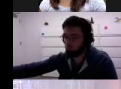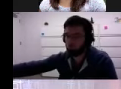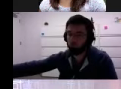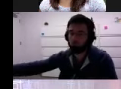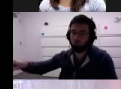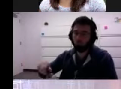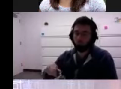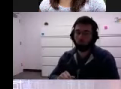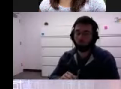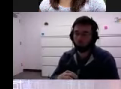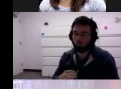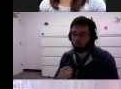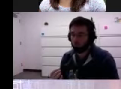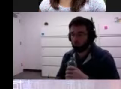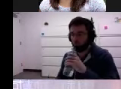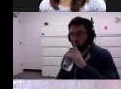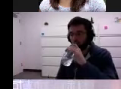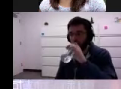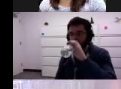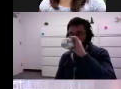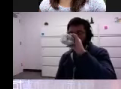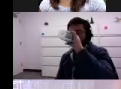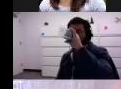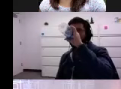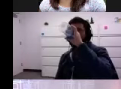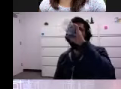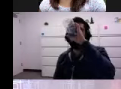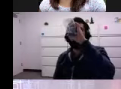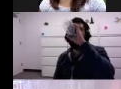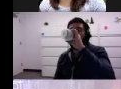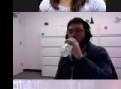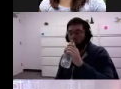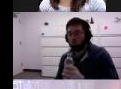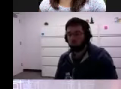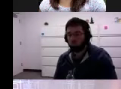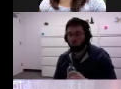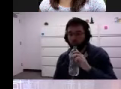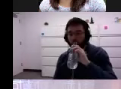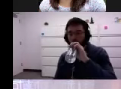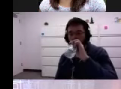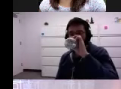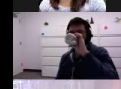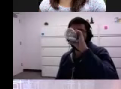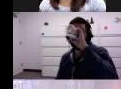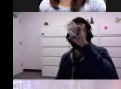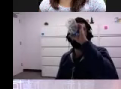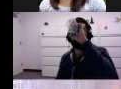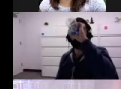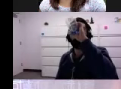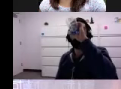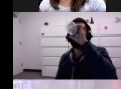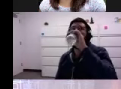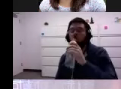age, many fewer longitudinal studies that look at how those differences evolve over time, and then an order of magnitude